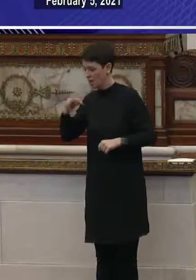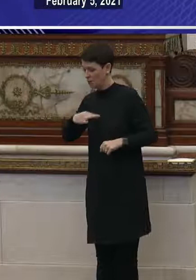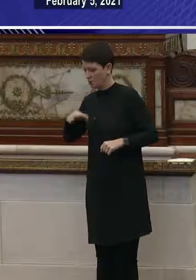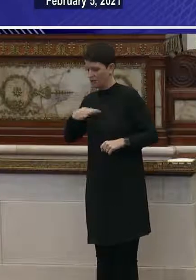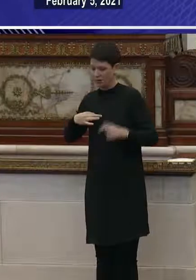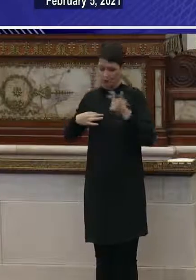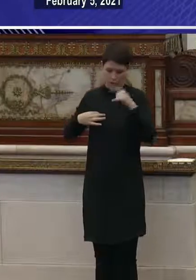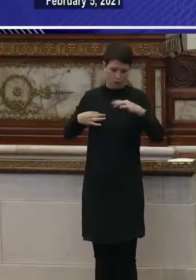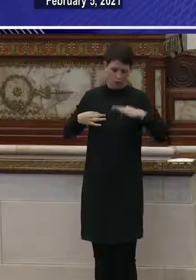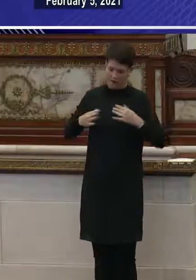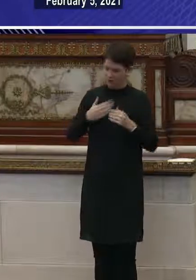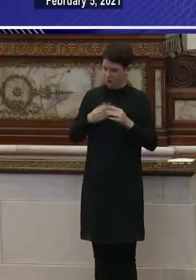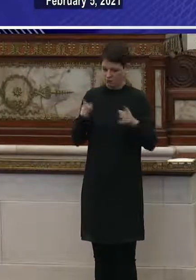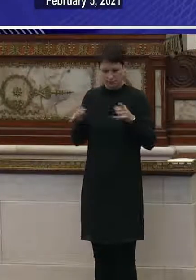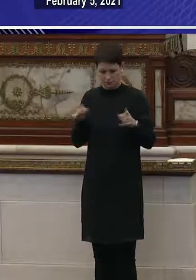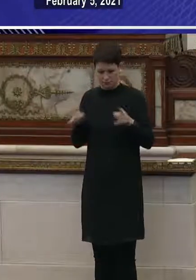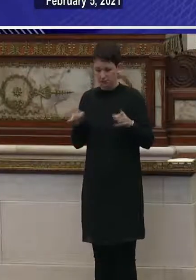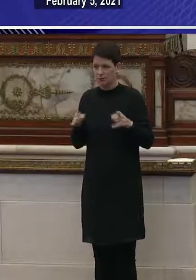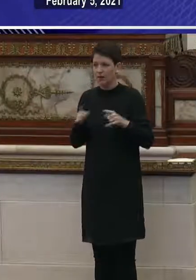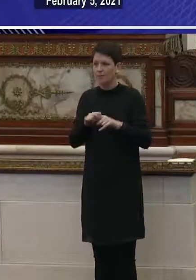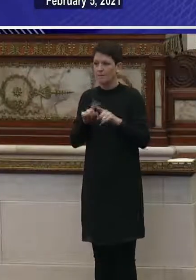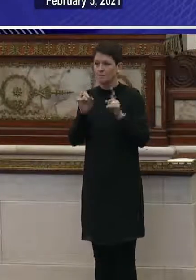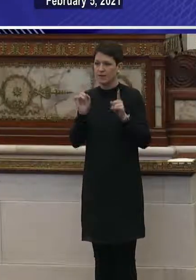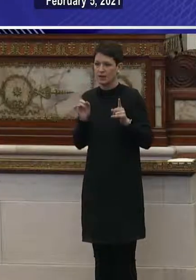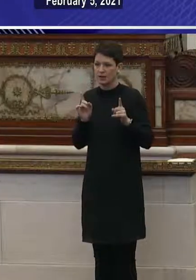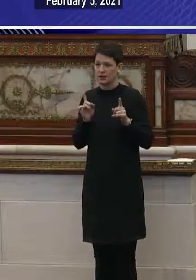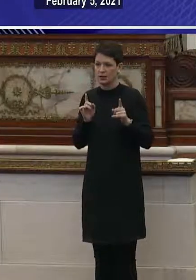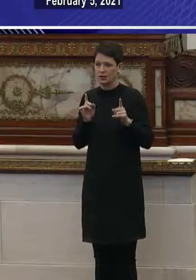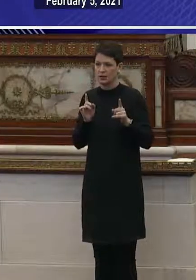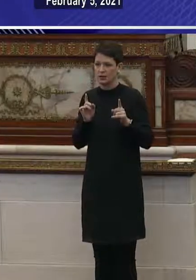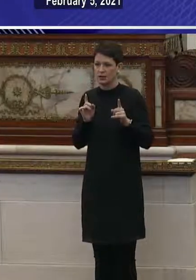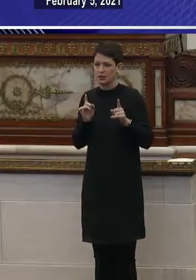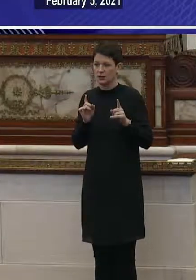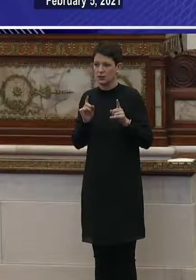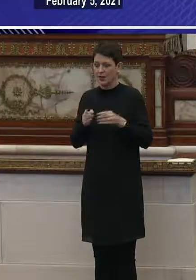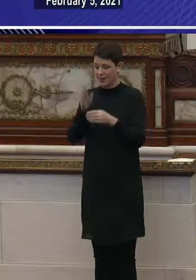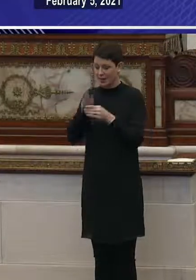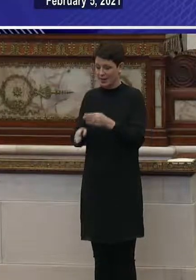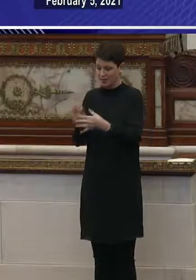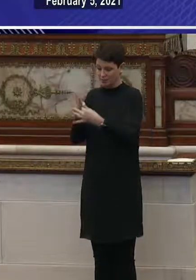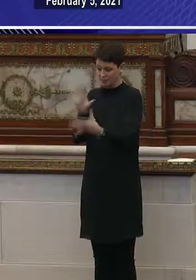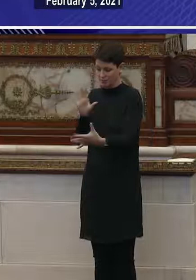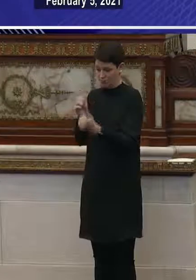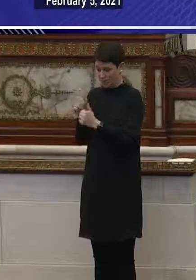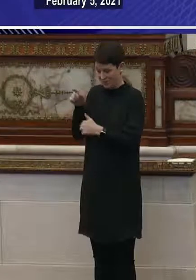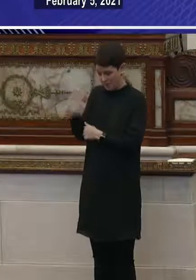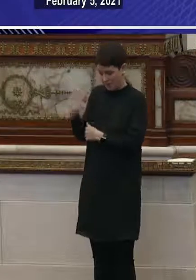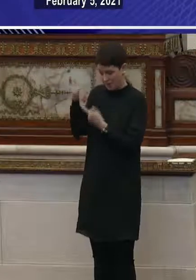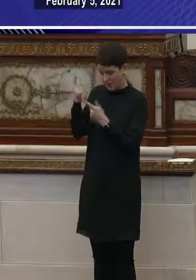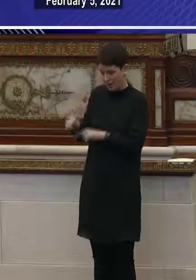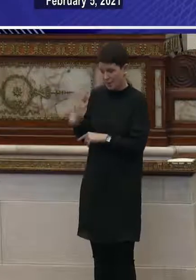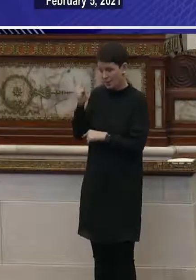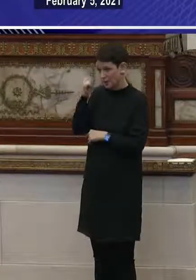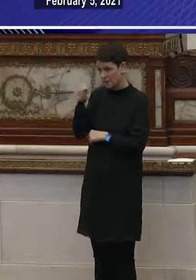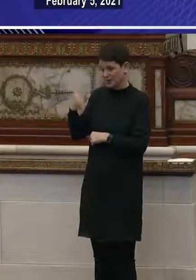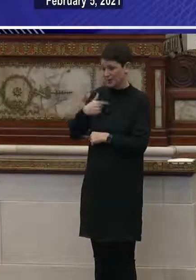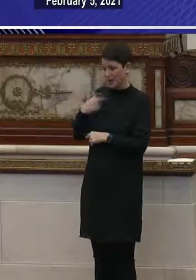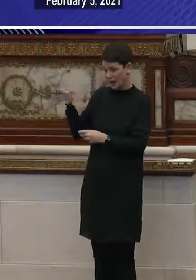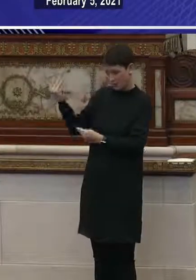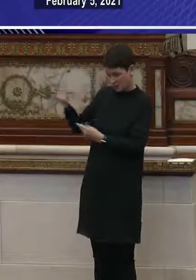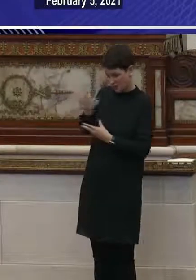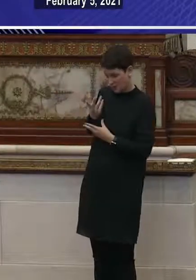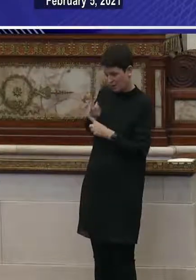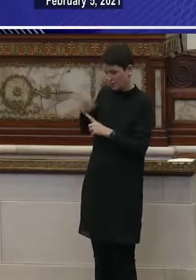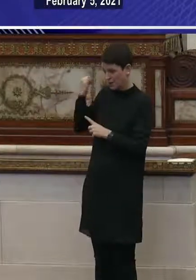for-profit. But the ending the relationship with Philly Fighting COVID happened when I received information